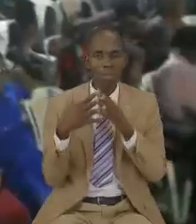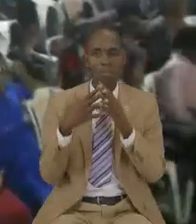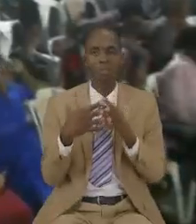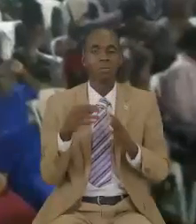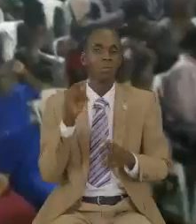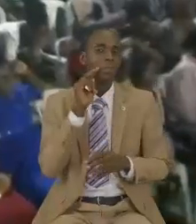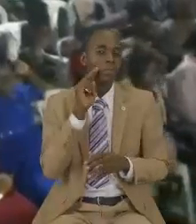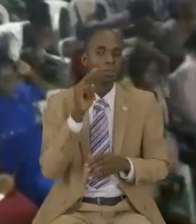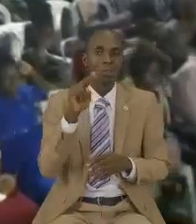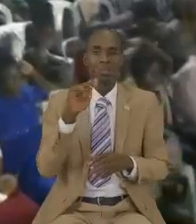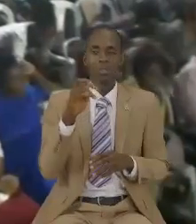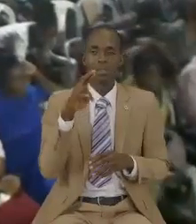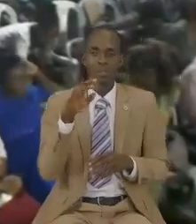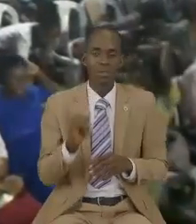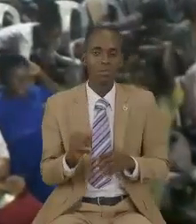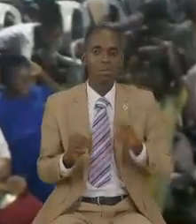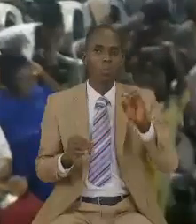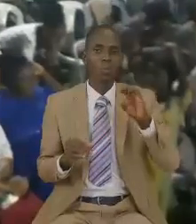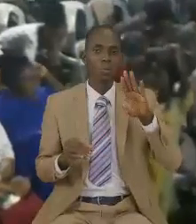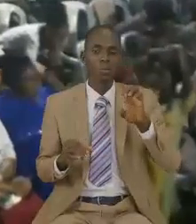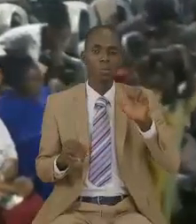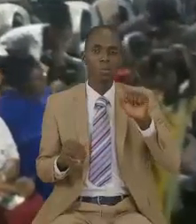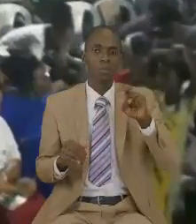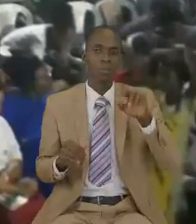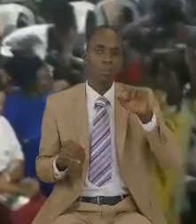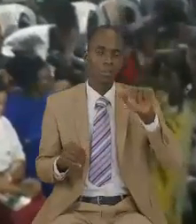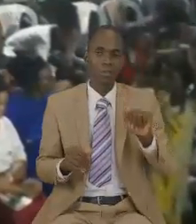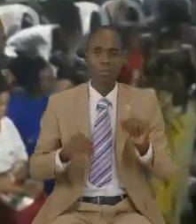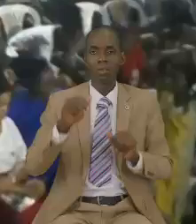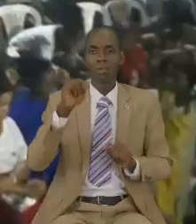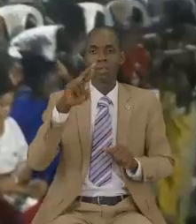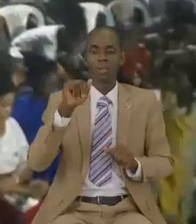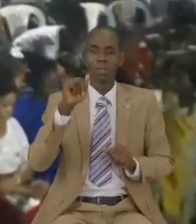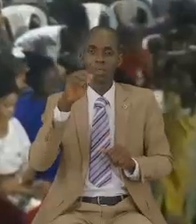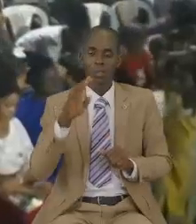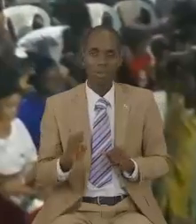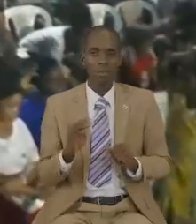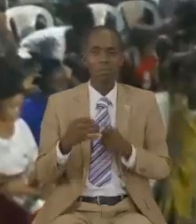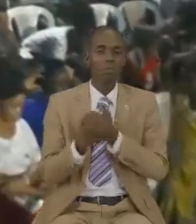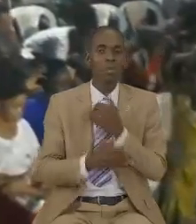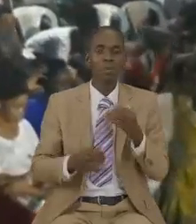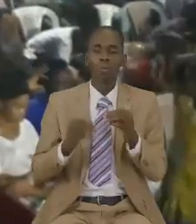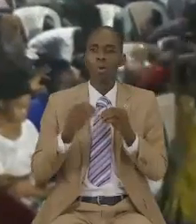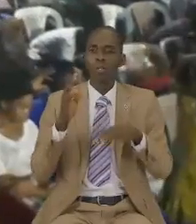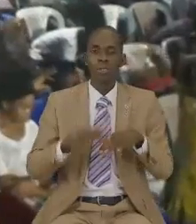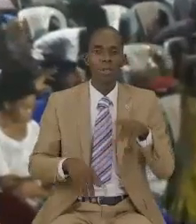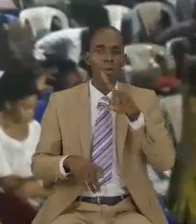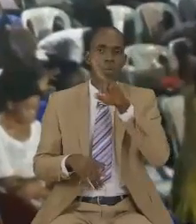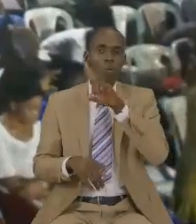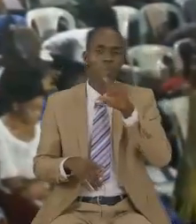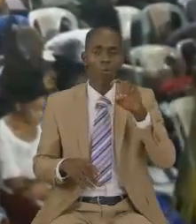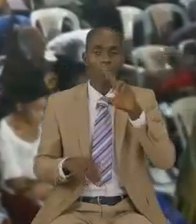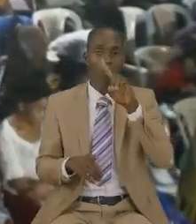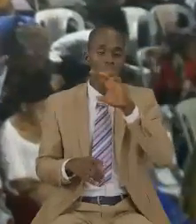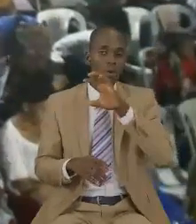Oceania, all over. Many countries in the world, over 150 countries.